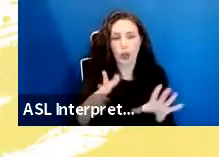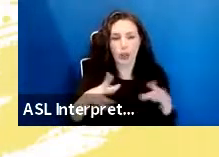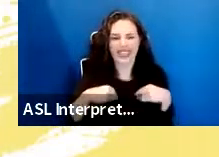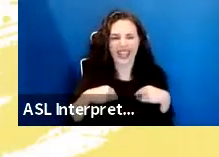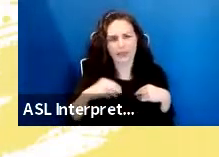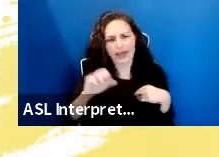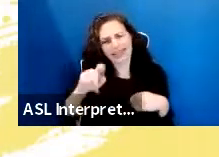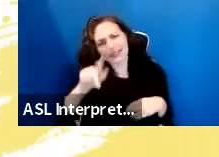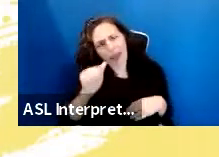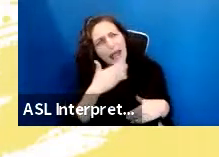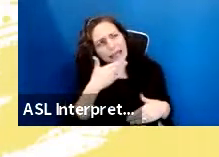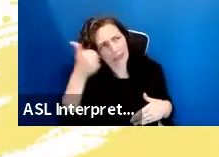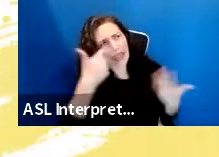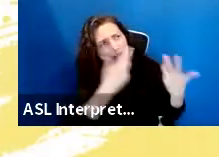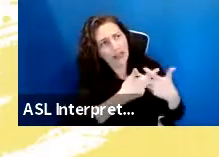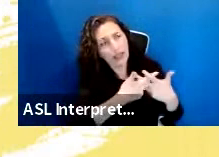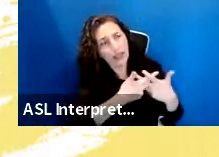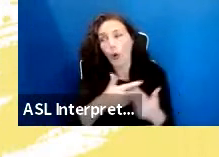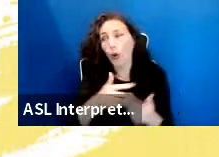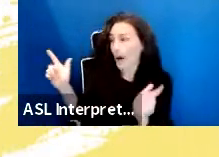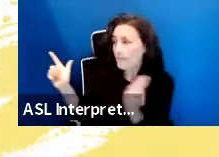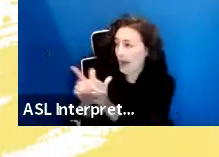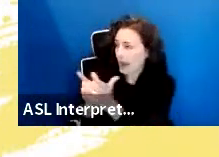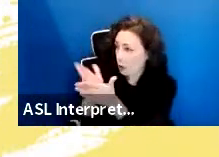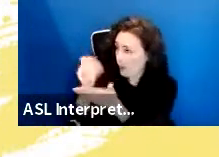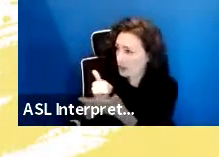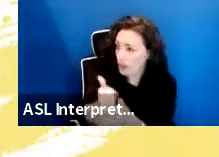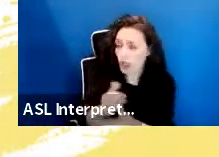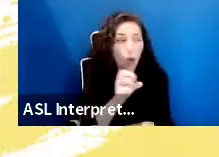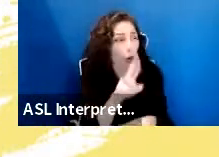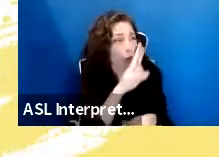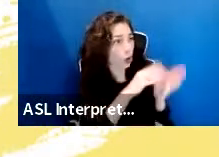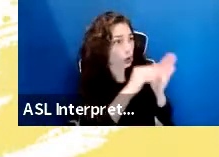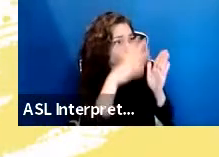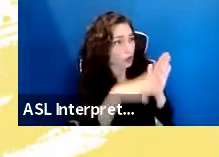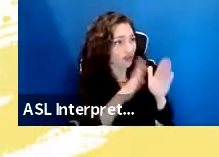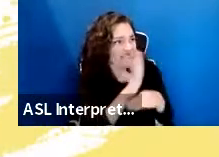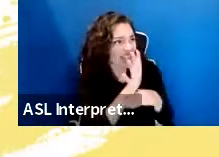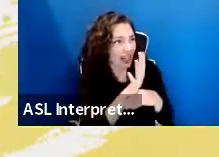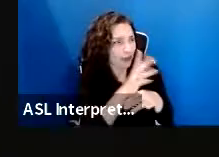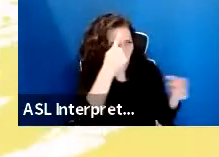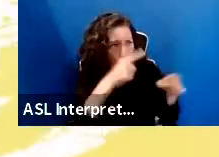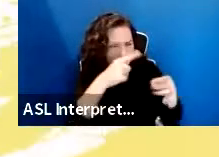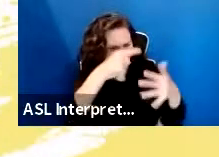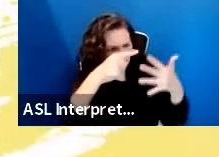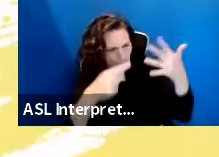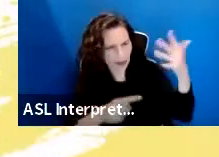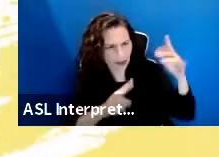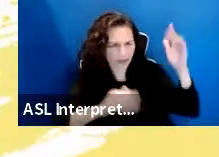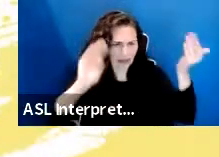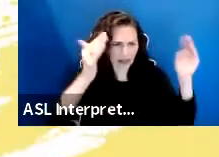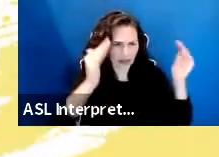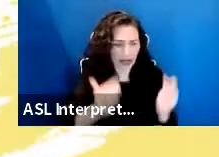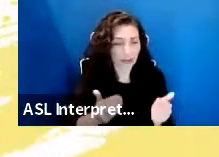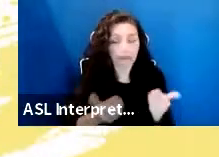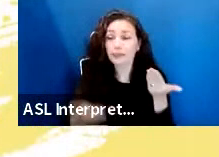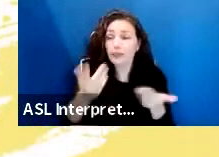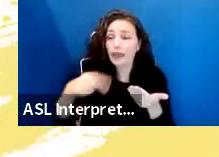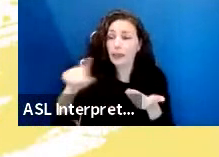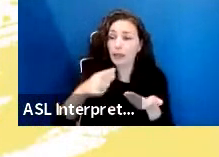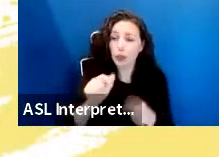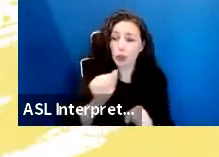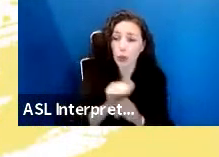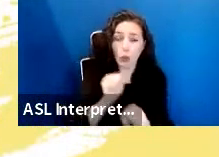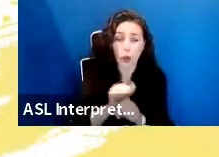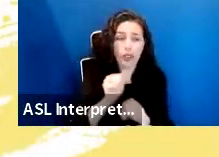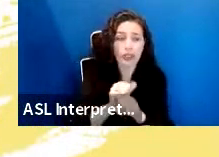a micro budget, let's say, or the student film agreement. Many of you may have previously worked under